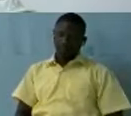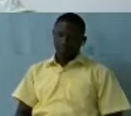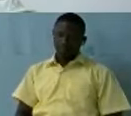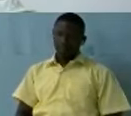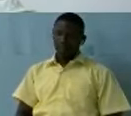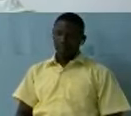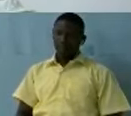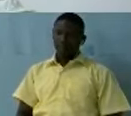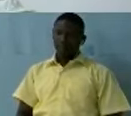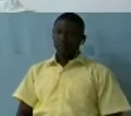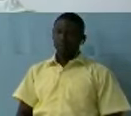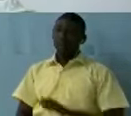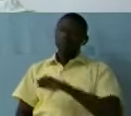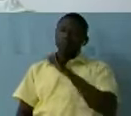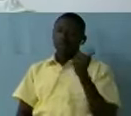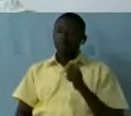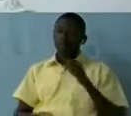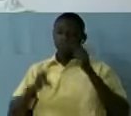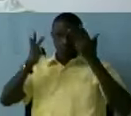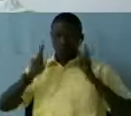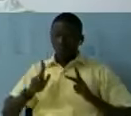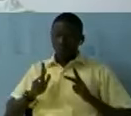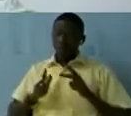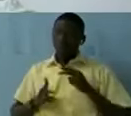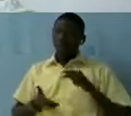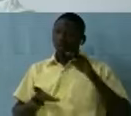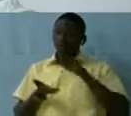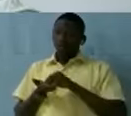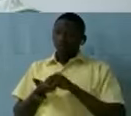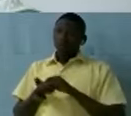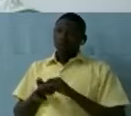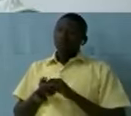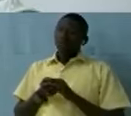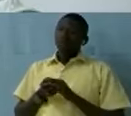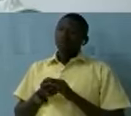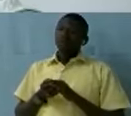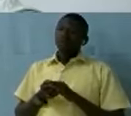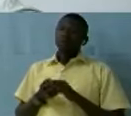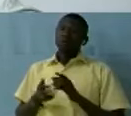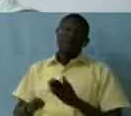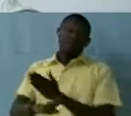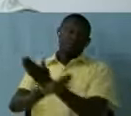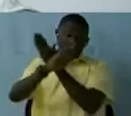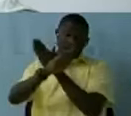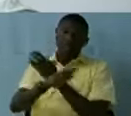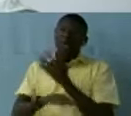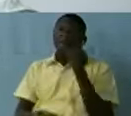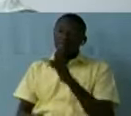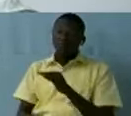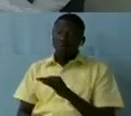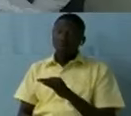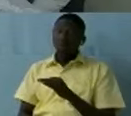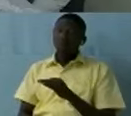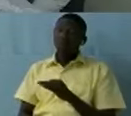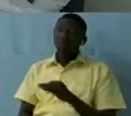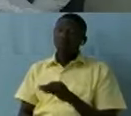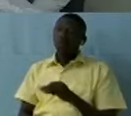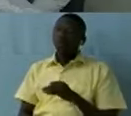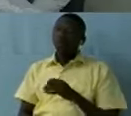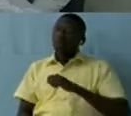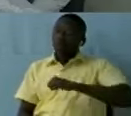And the law has also put in place sanctions for failure to cooperate with the TRRC. Adulua